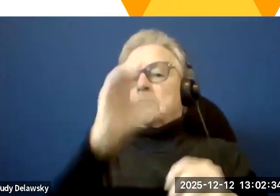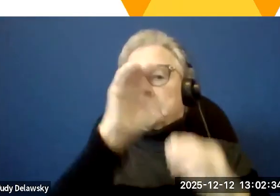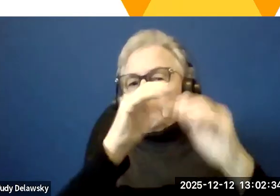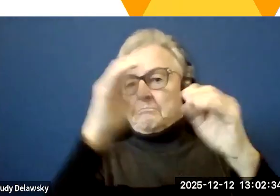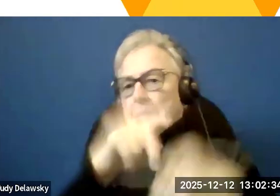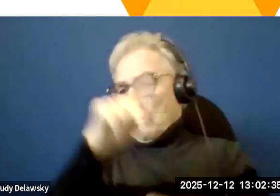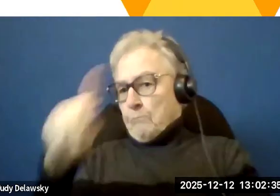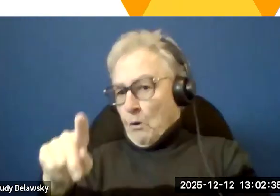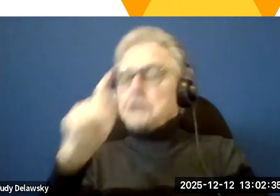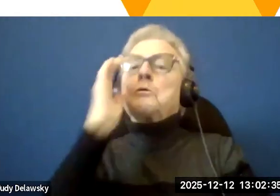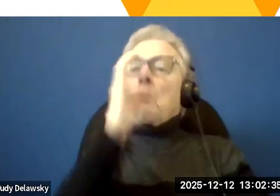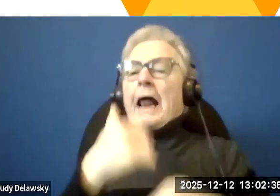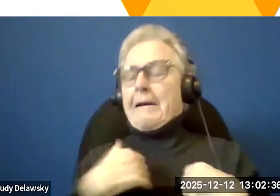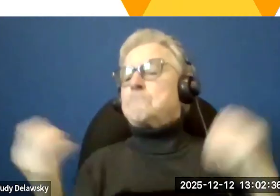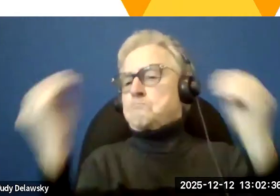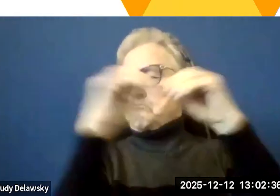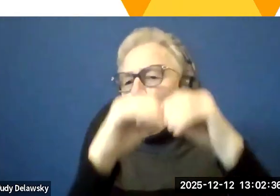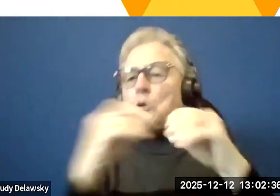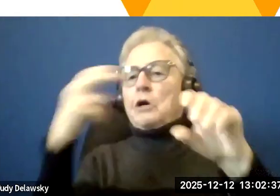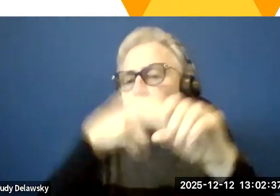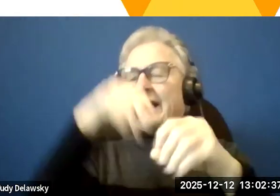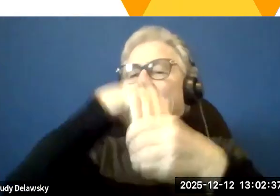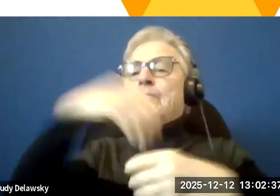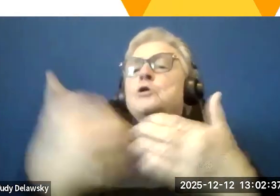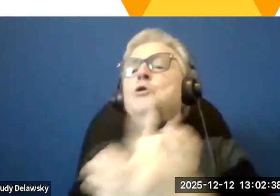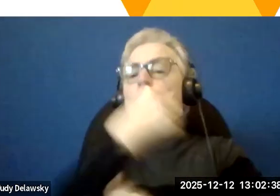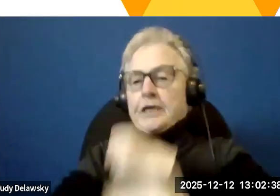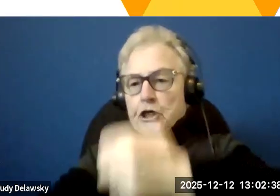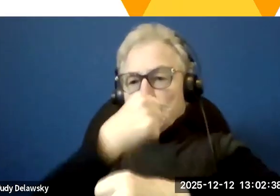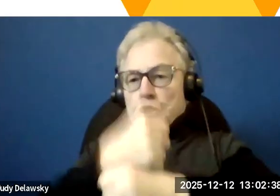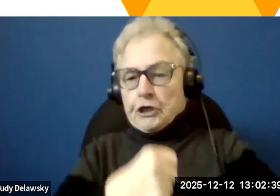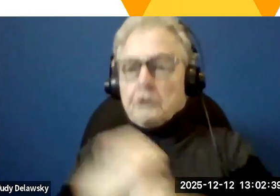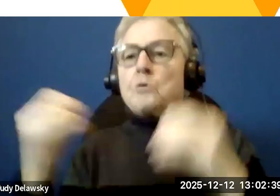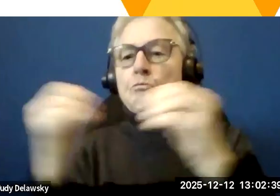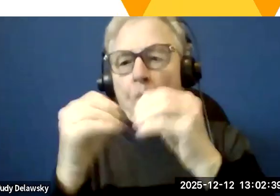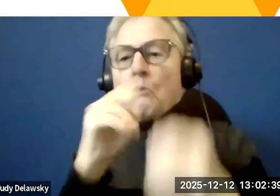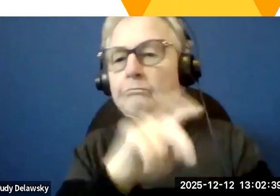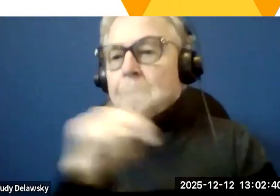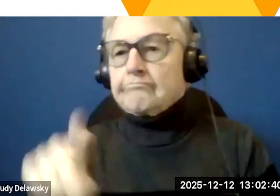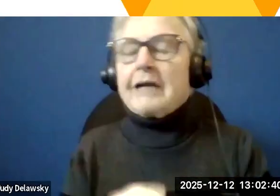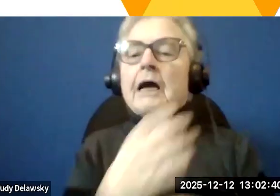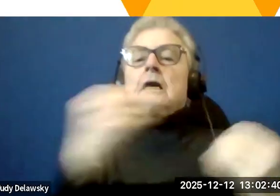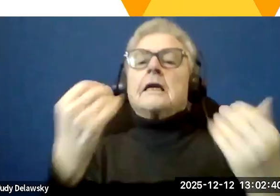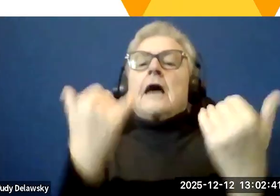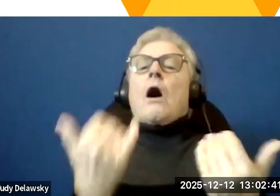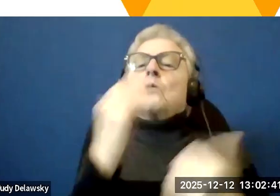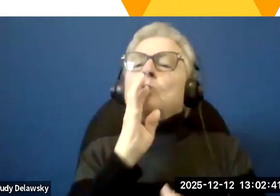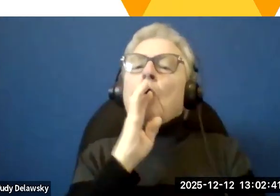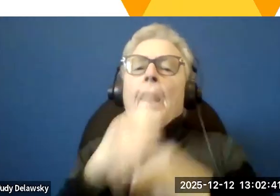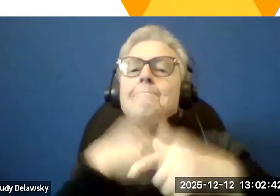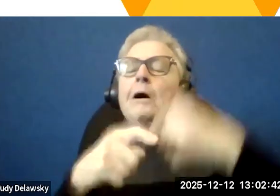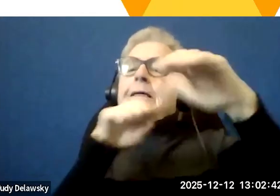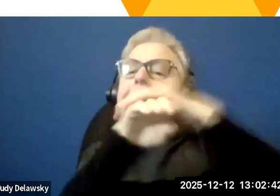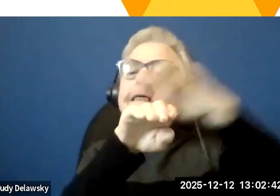Okay, so folks are just joining slowly. I'm going to talk really briefly just about the accessibility features we have for